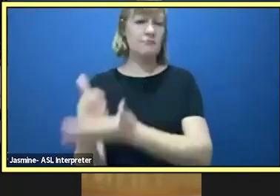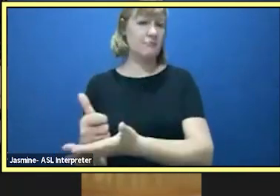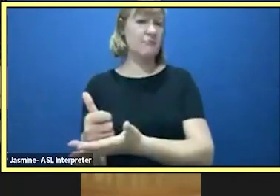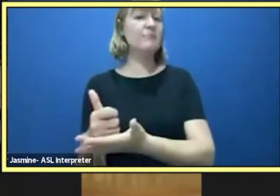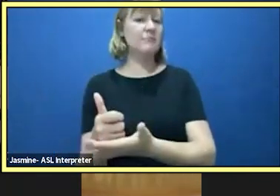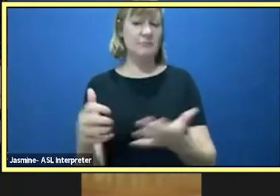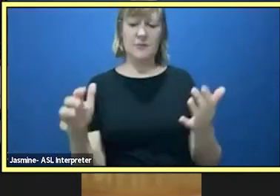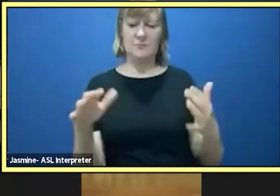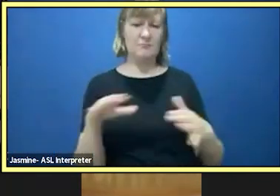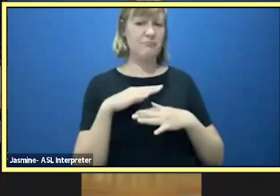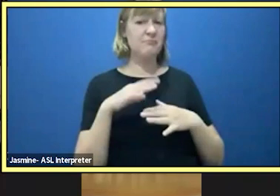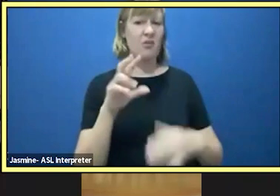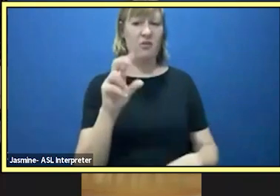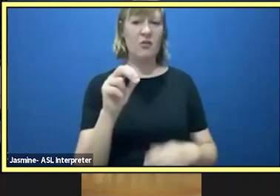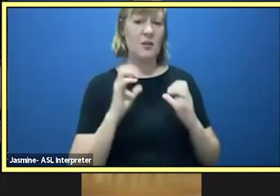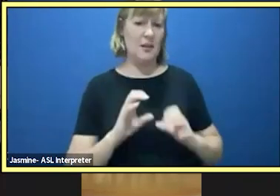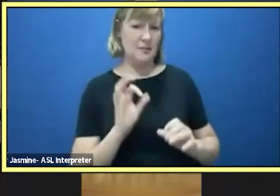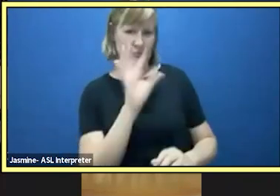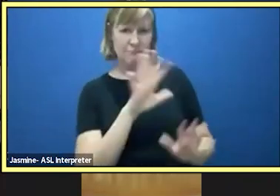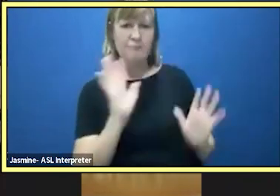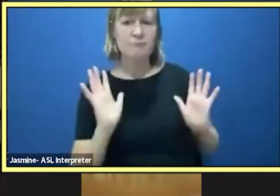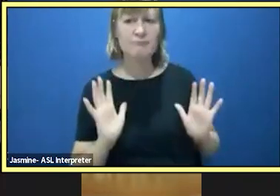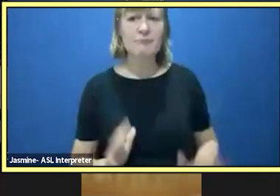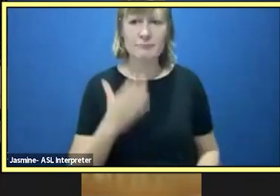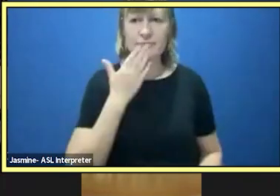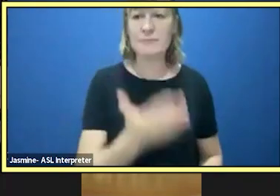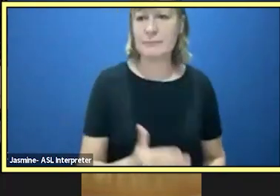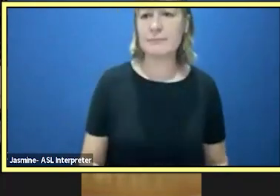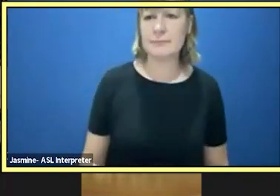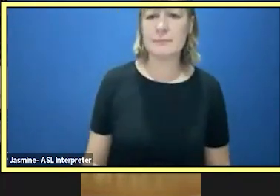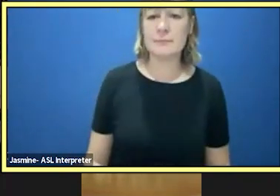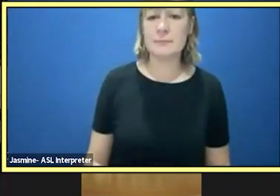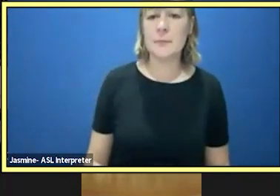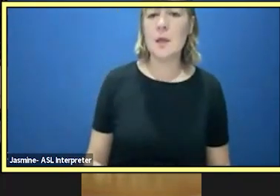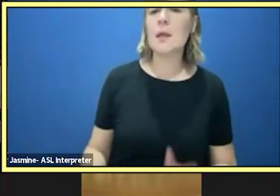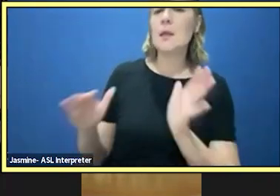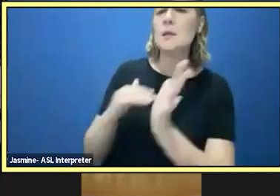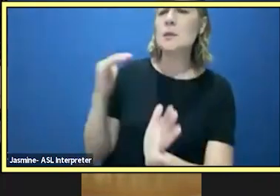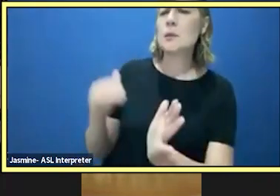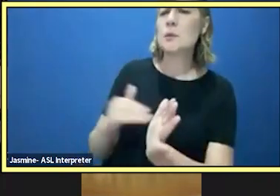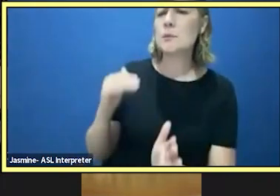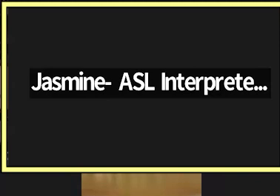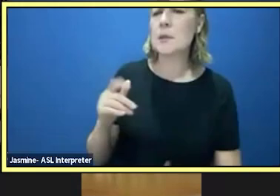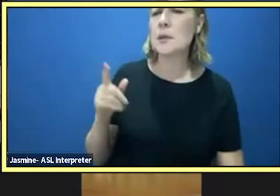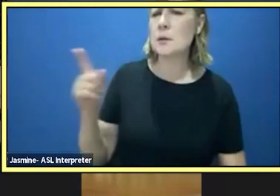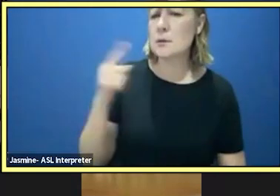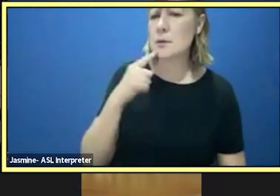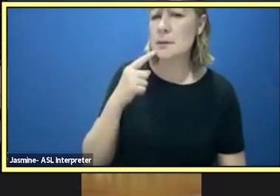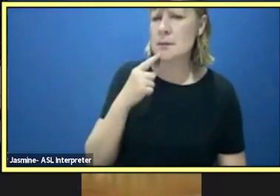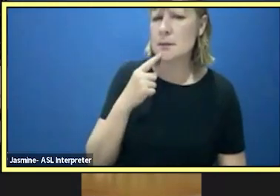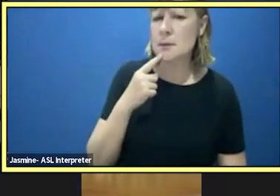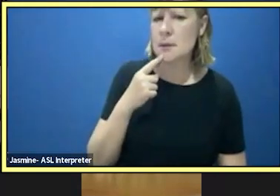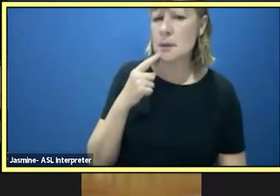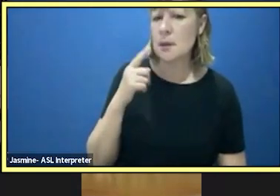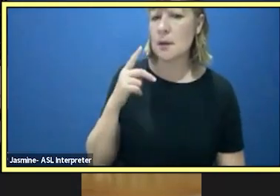want to toss that out there too. Thanks. Thank you. Excuse me. Are you saying that there are people whose goals are to watch cartoons or something like